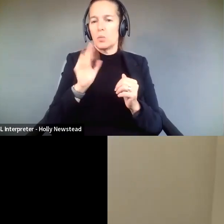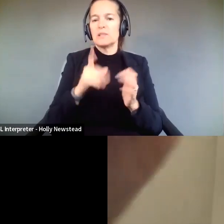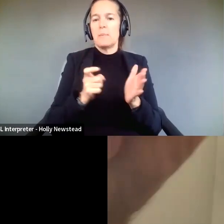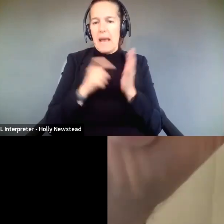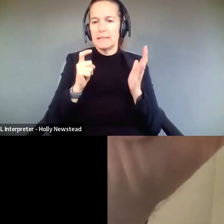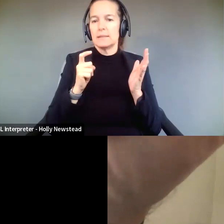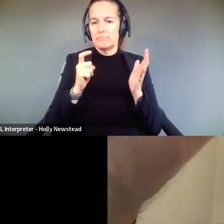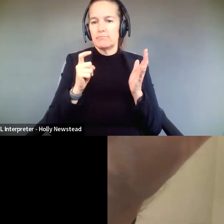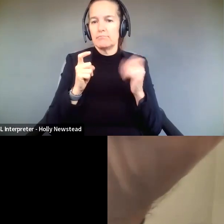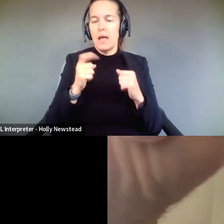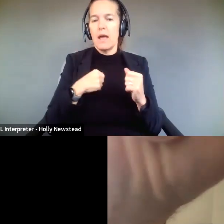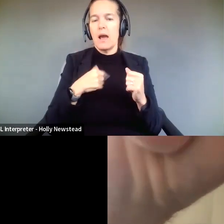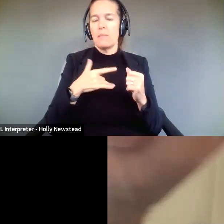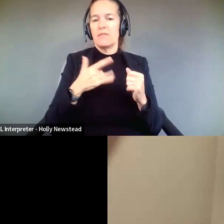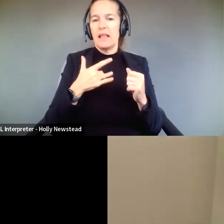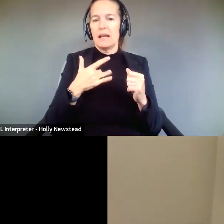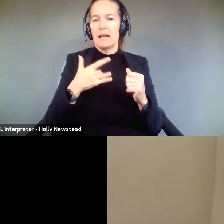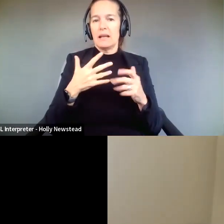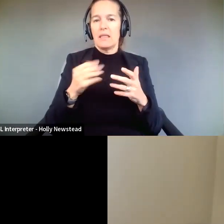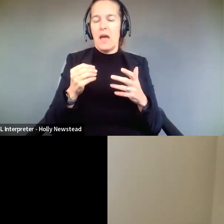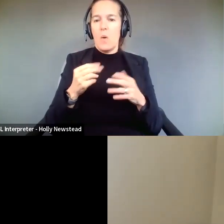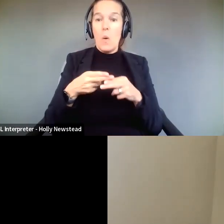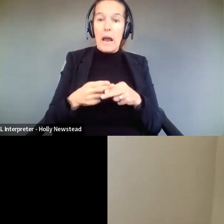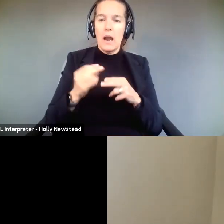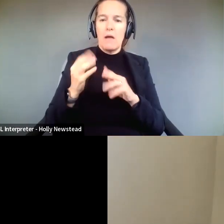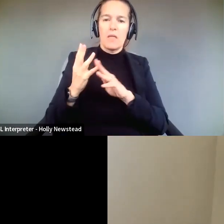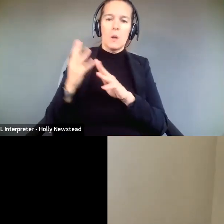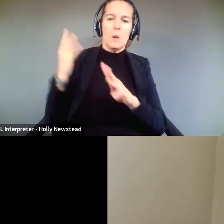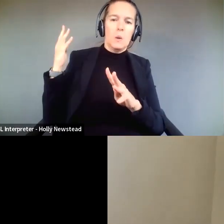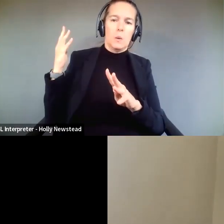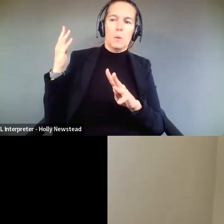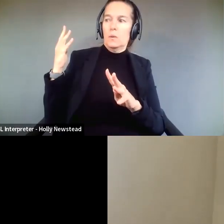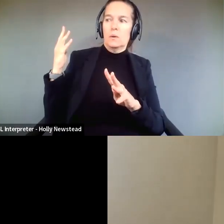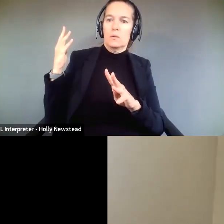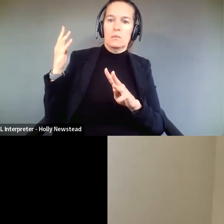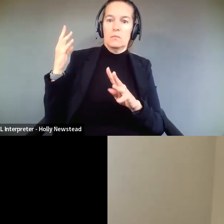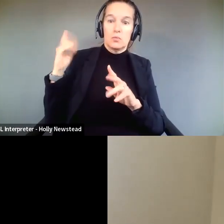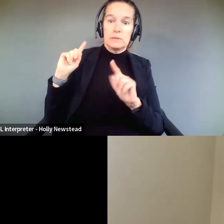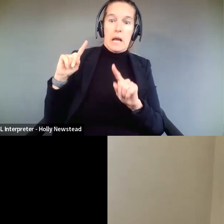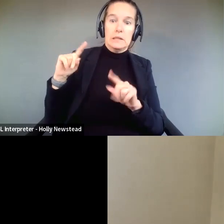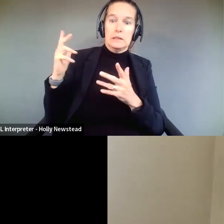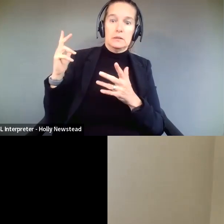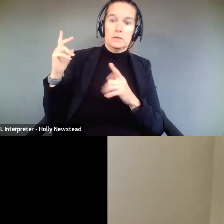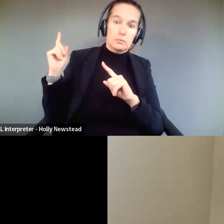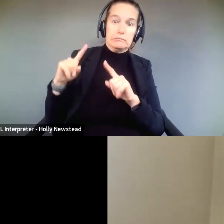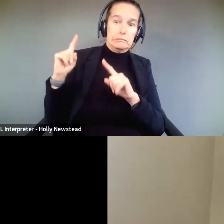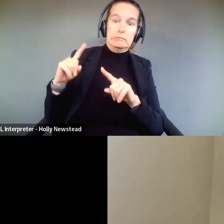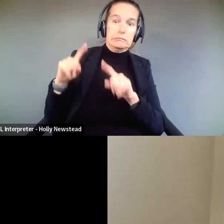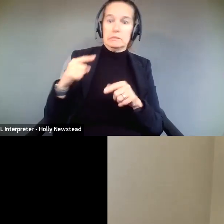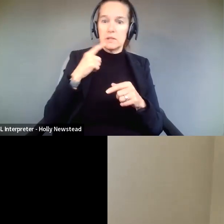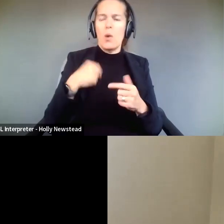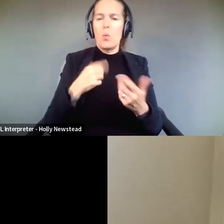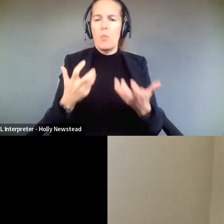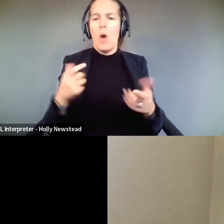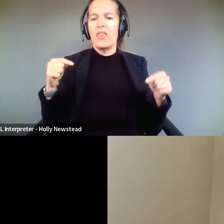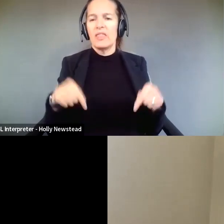feel like I'm feeling the weight of the queue behind me, who's part of the community, responding to come and say, we want this. It's